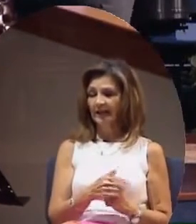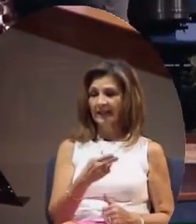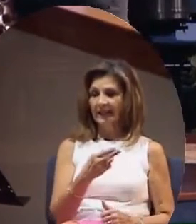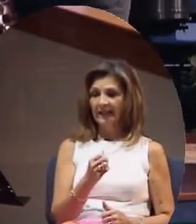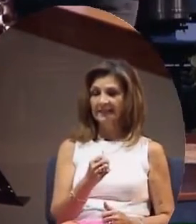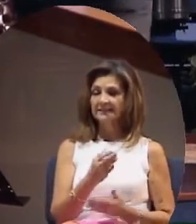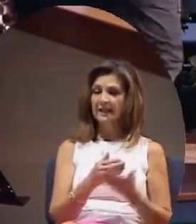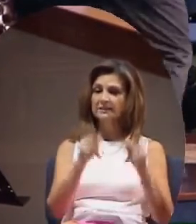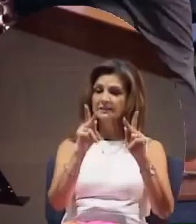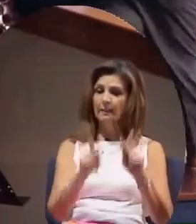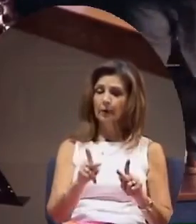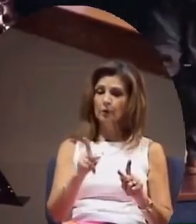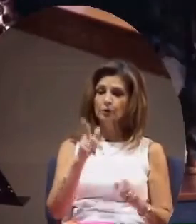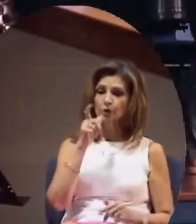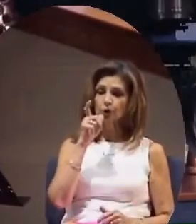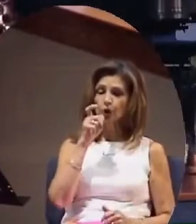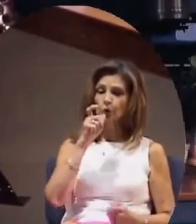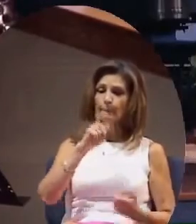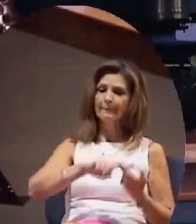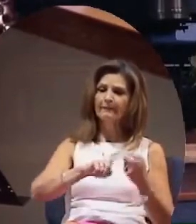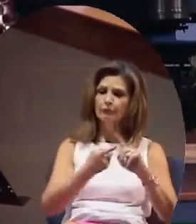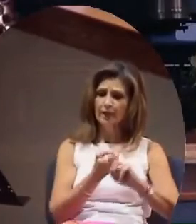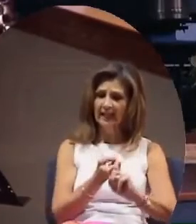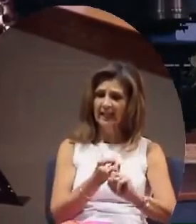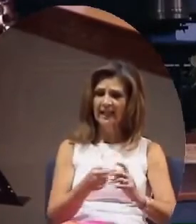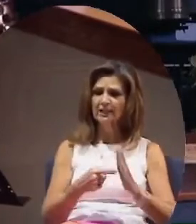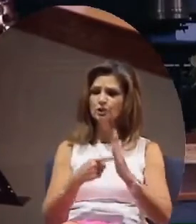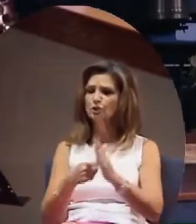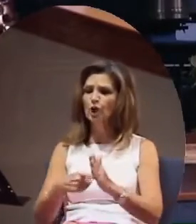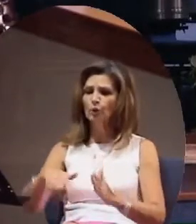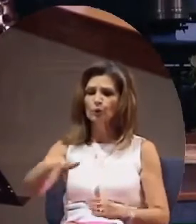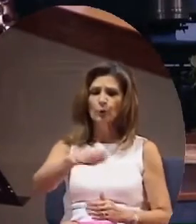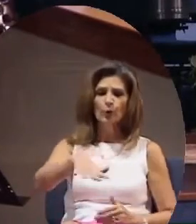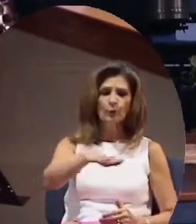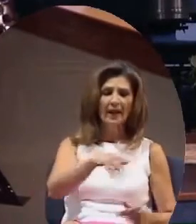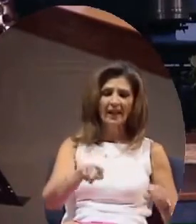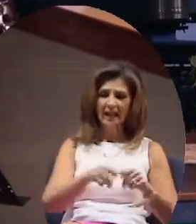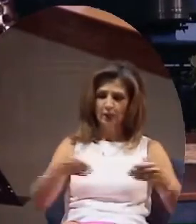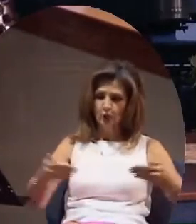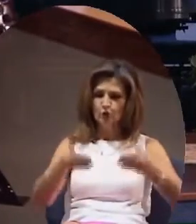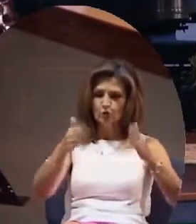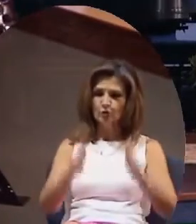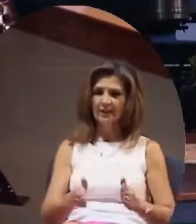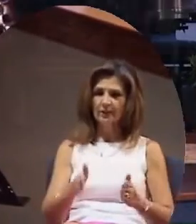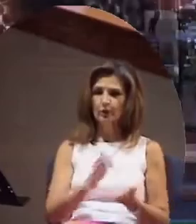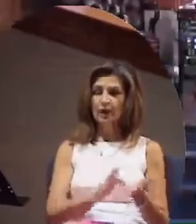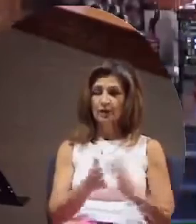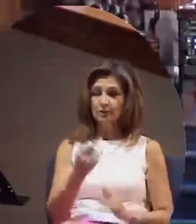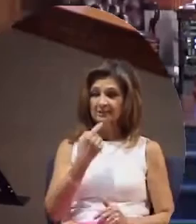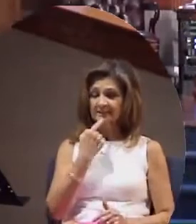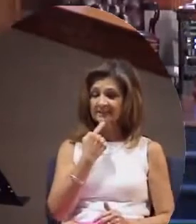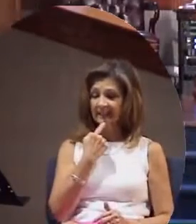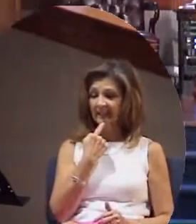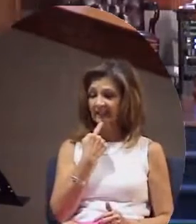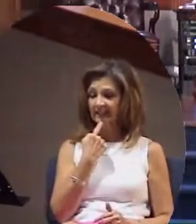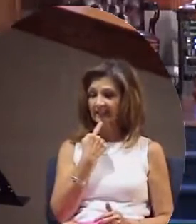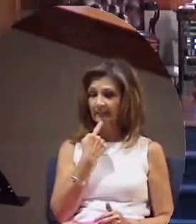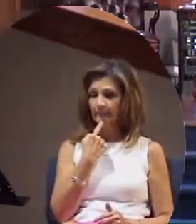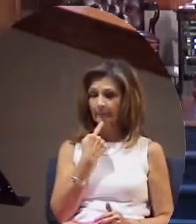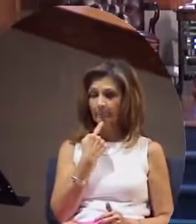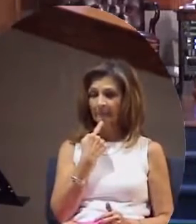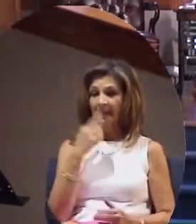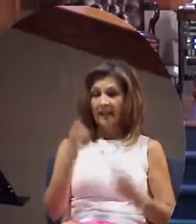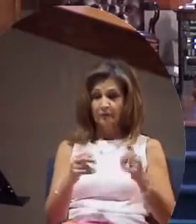He's somebody that's going to be friendly and show you around. He's like a greeter. Jesus said, here's what Jesus said, is your first